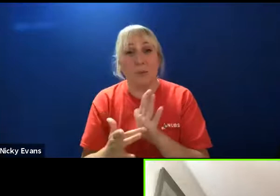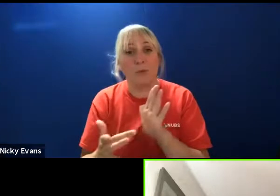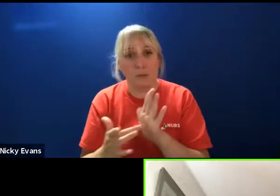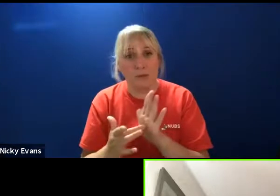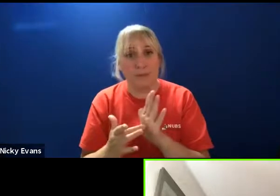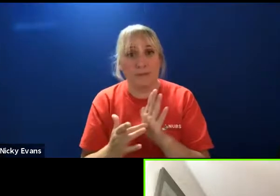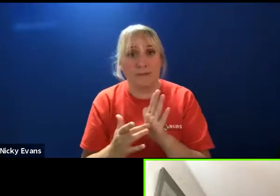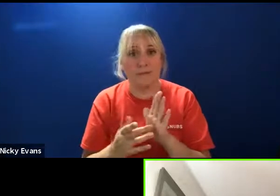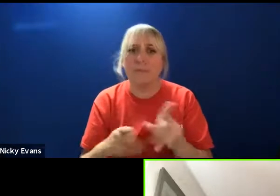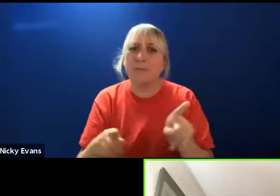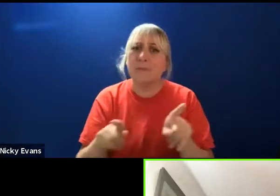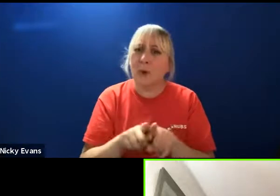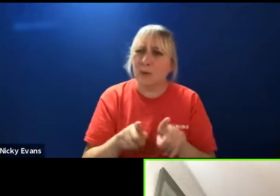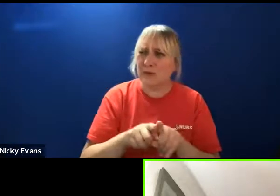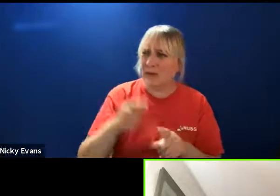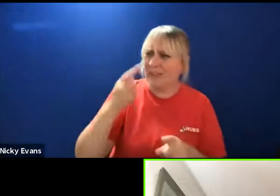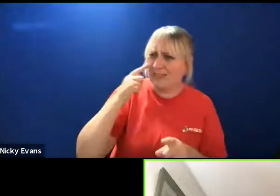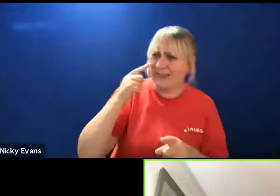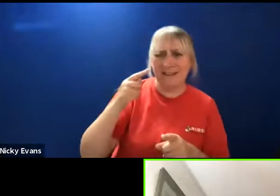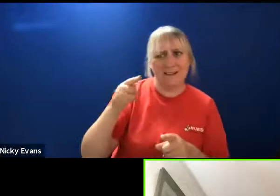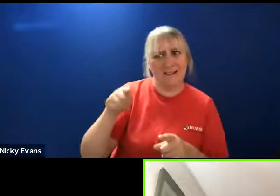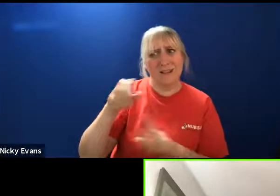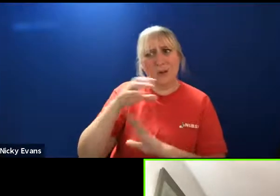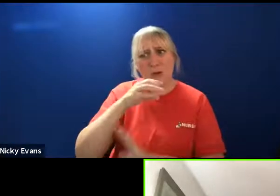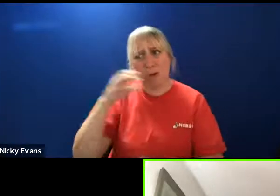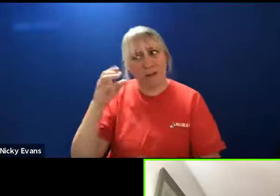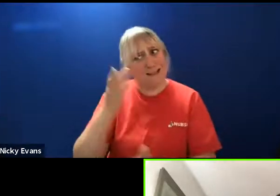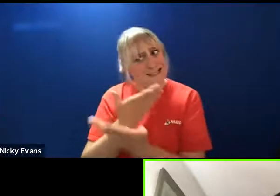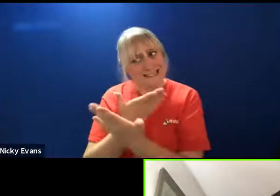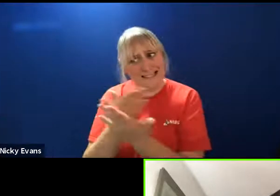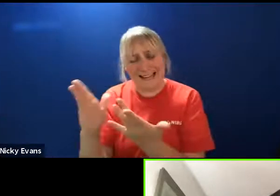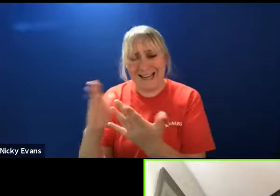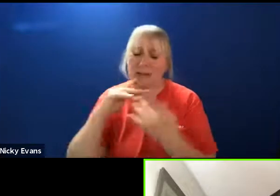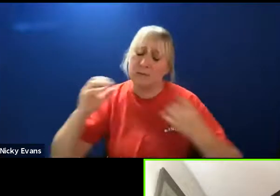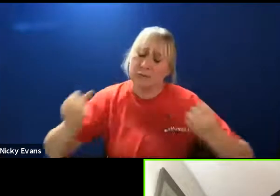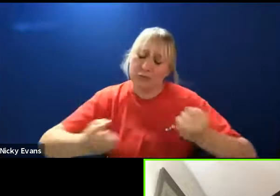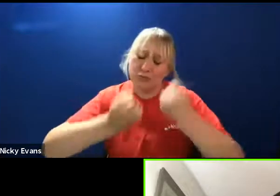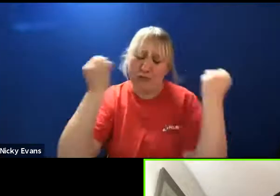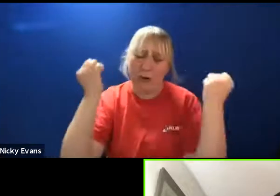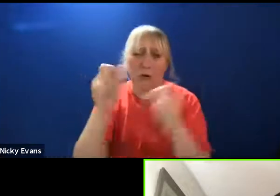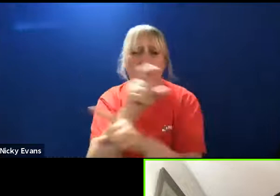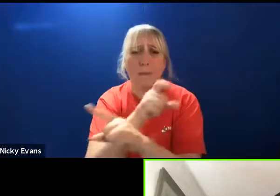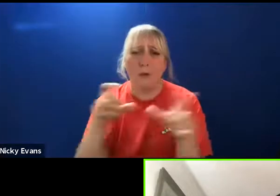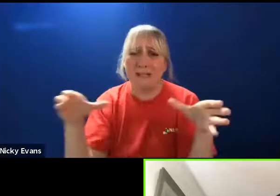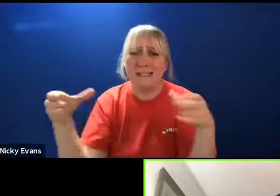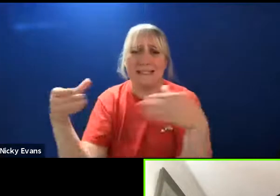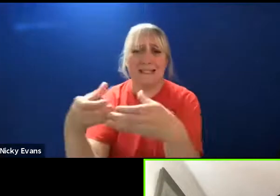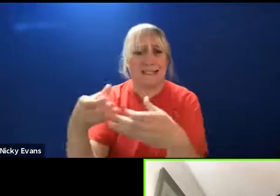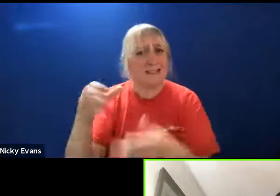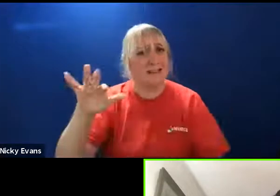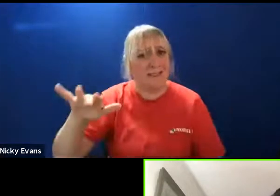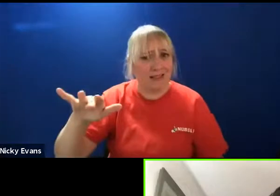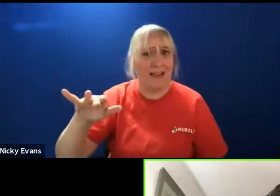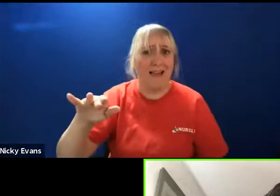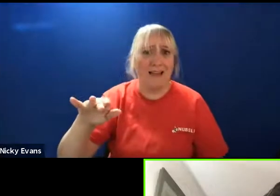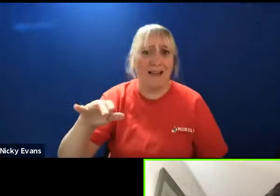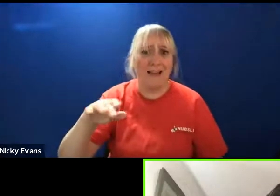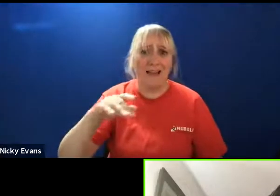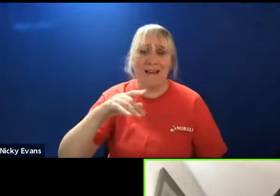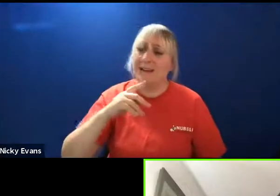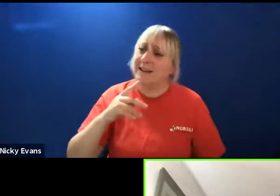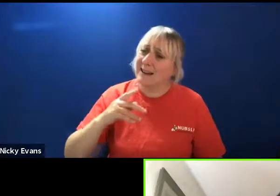an absolute emphasis on building communities. That's demonstrated in the communities that we saw and met with, through the ways in which